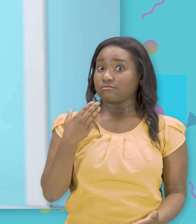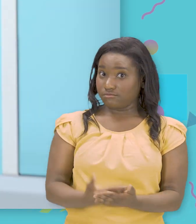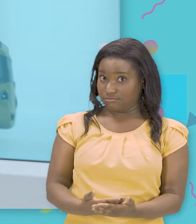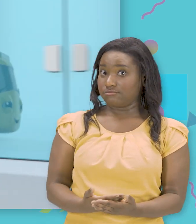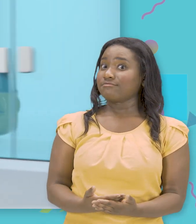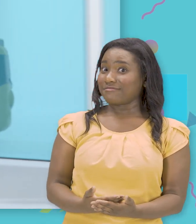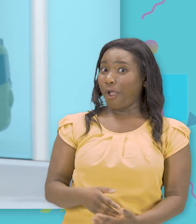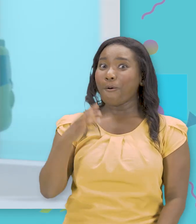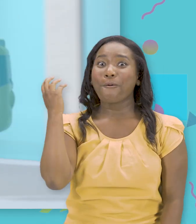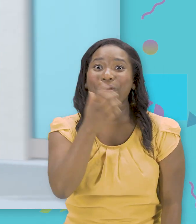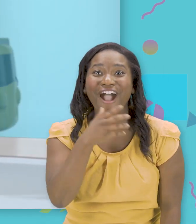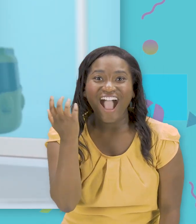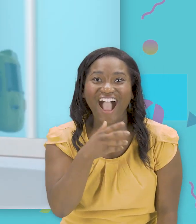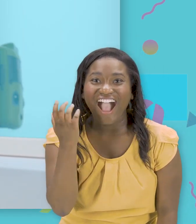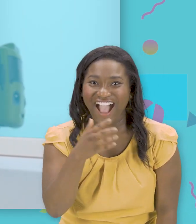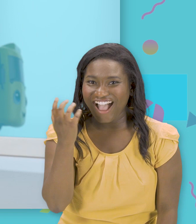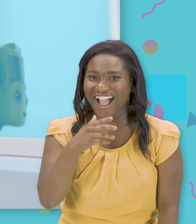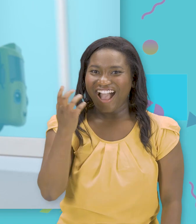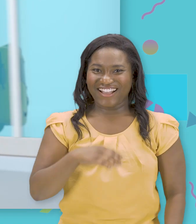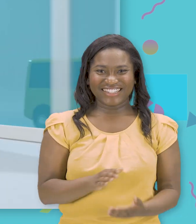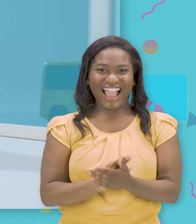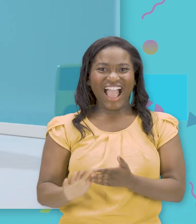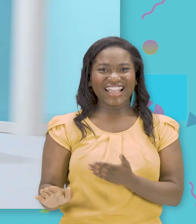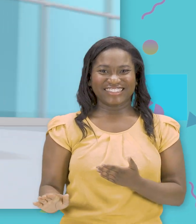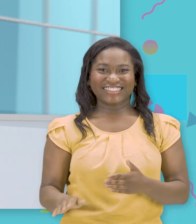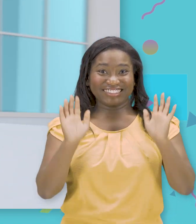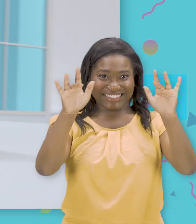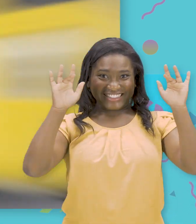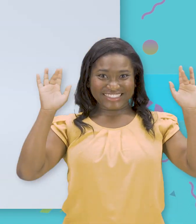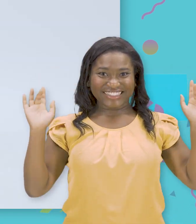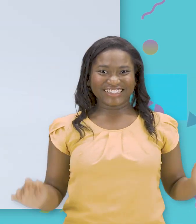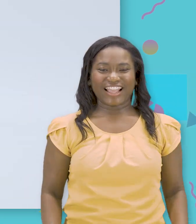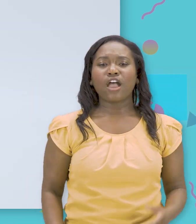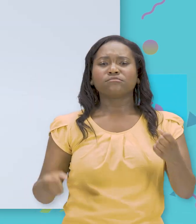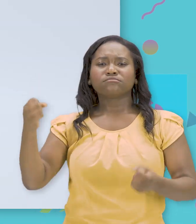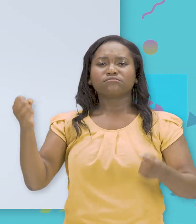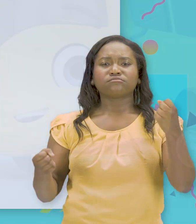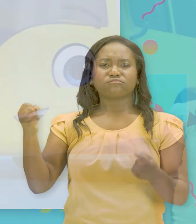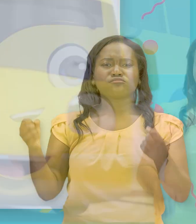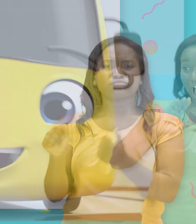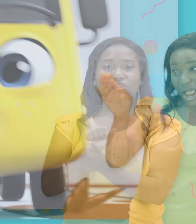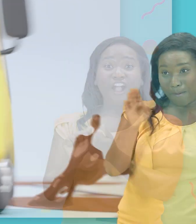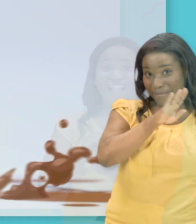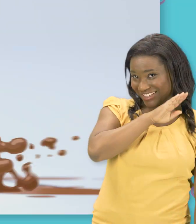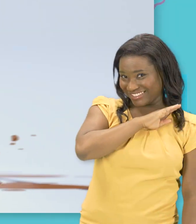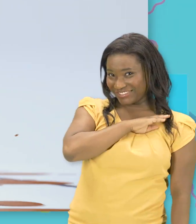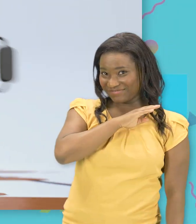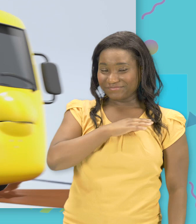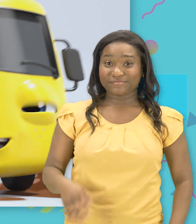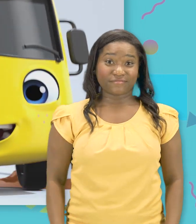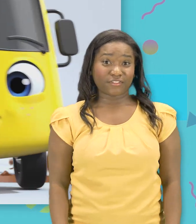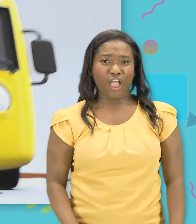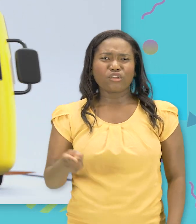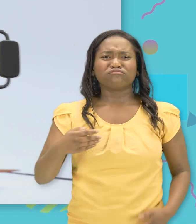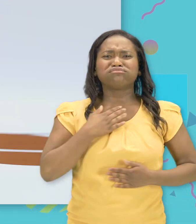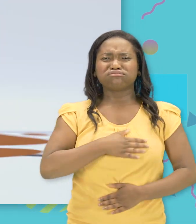Looking good. Wow, well done, Buster. Nice and clean. That car wash wasn't so scary, Buster.